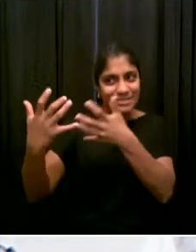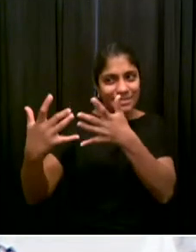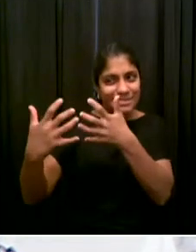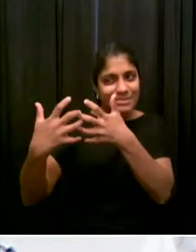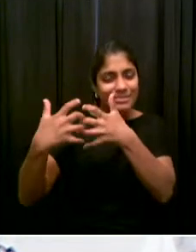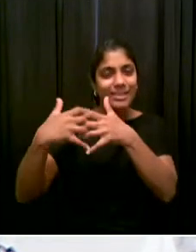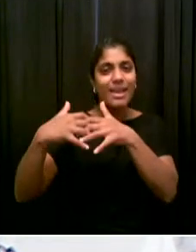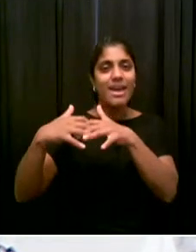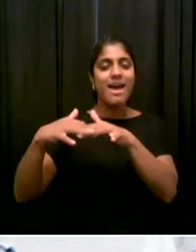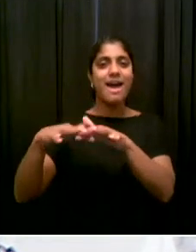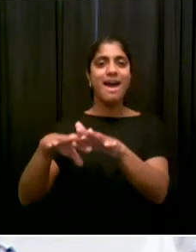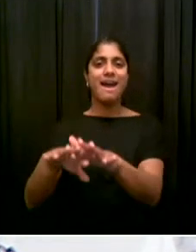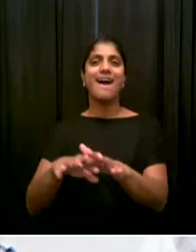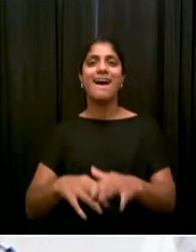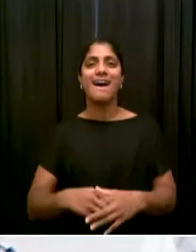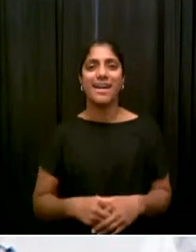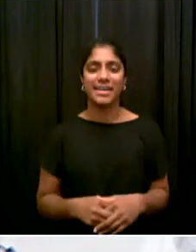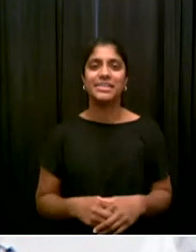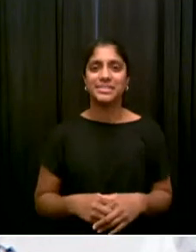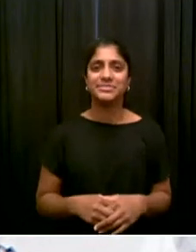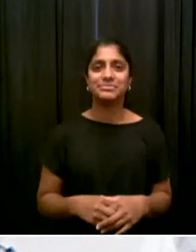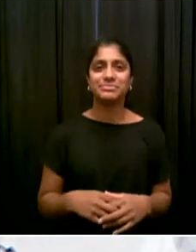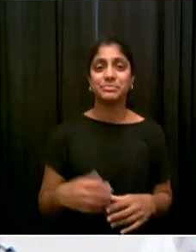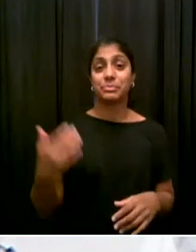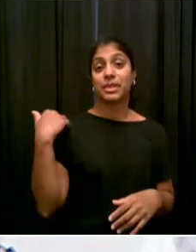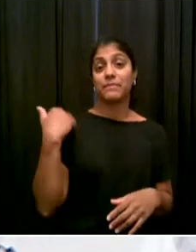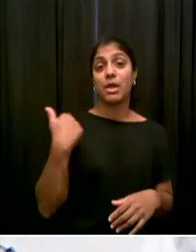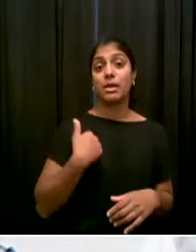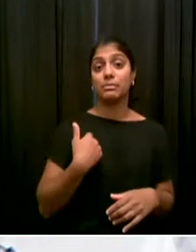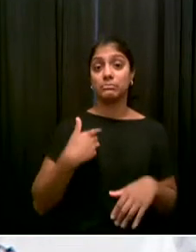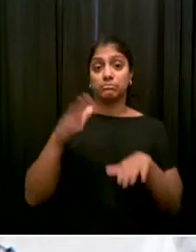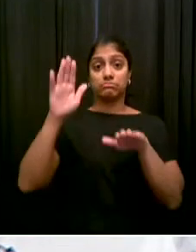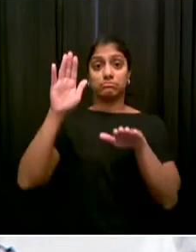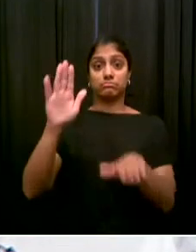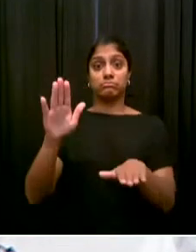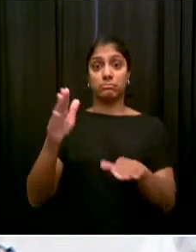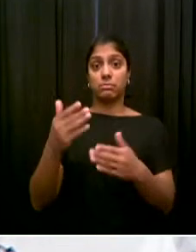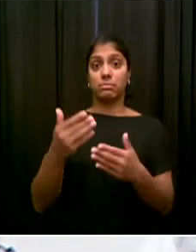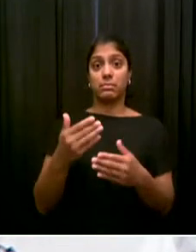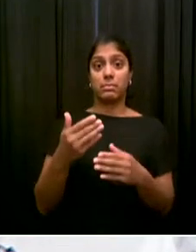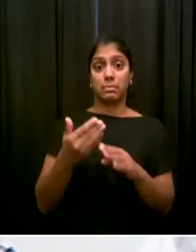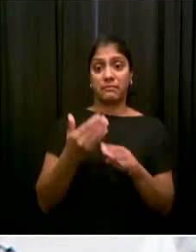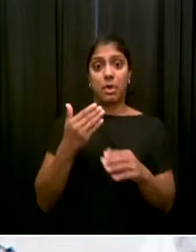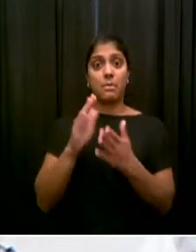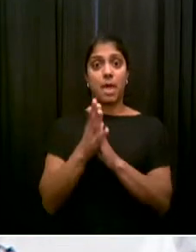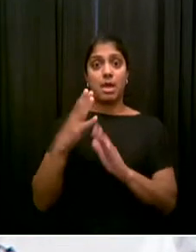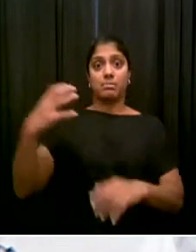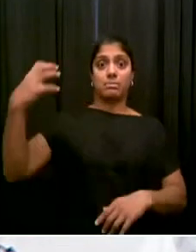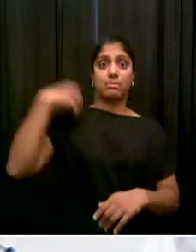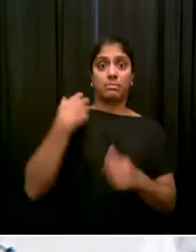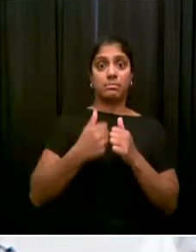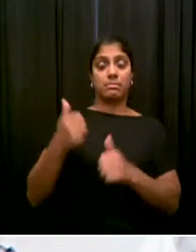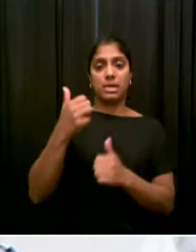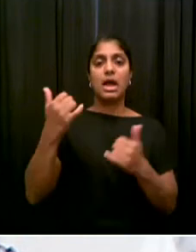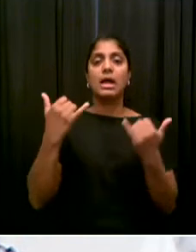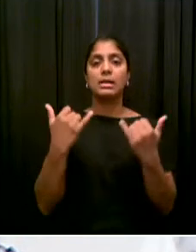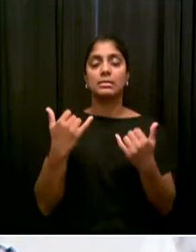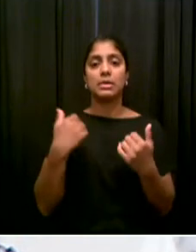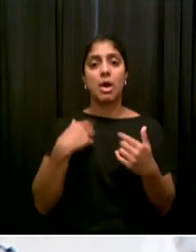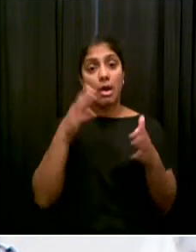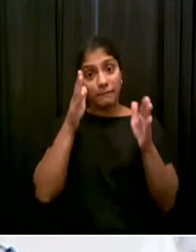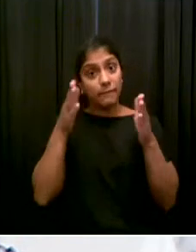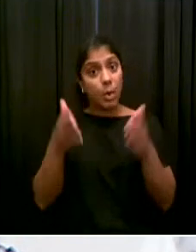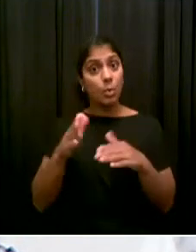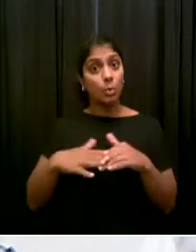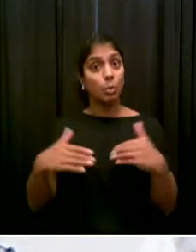but really I've been working on it for much longer than that. And I have to give credit to many, many people, past